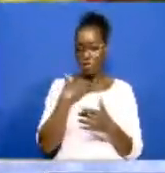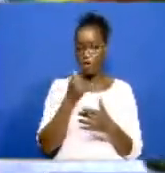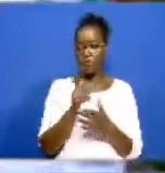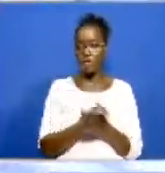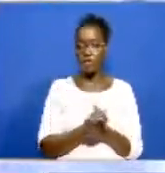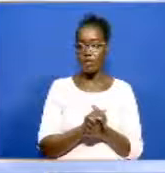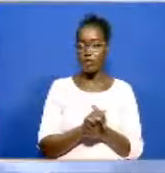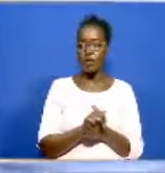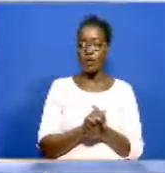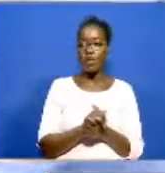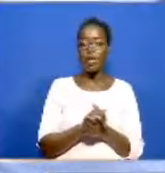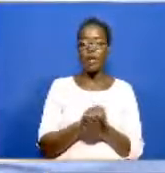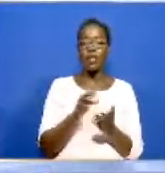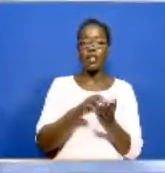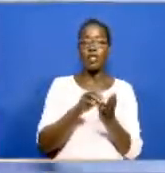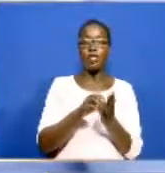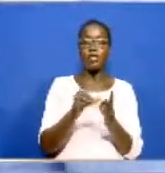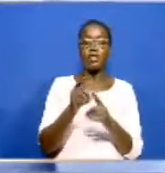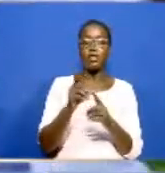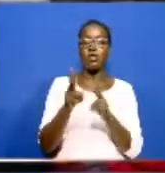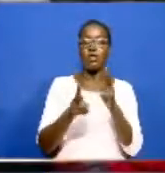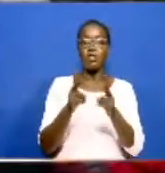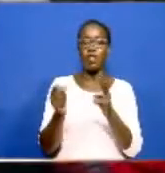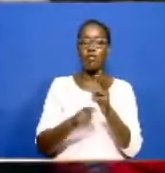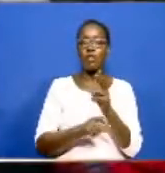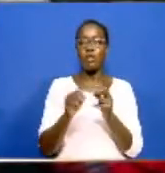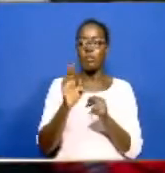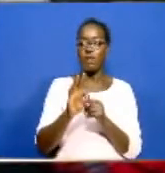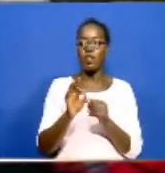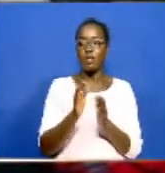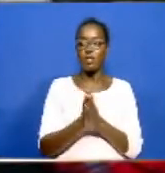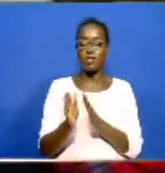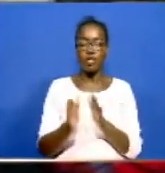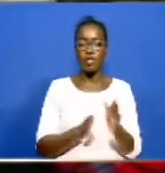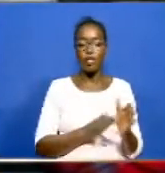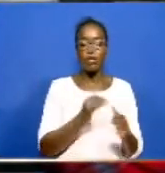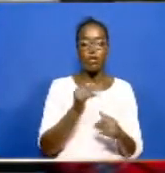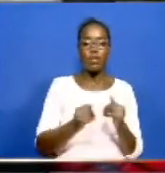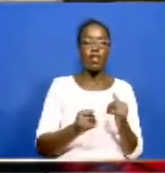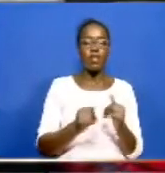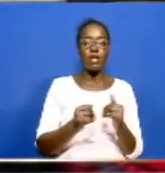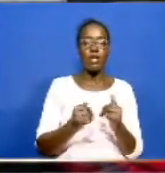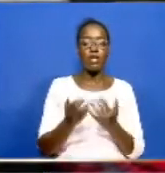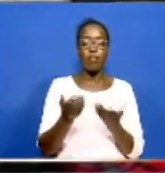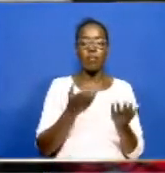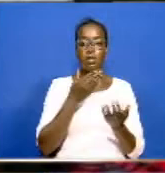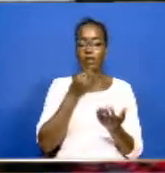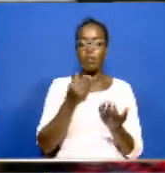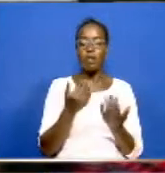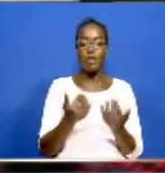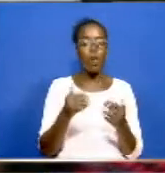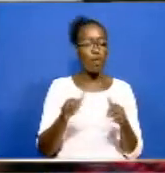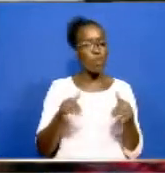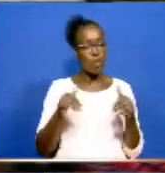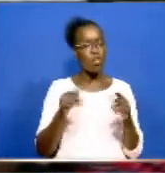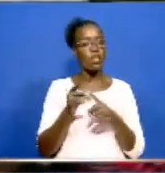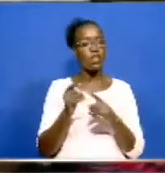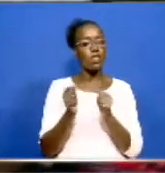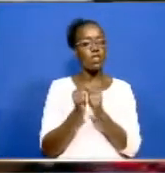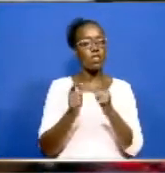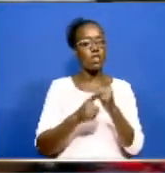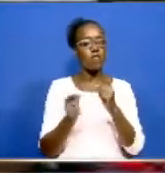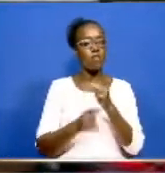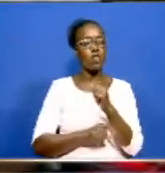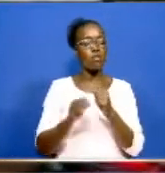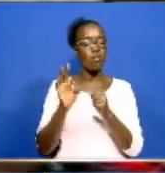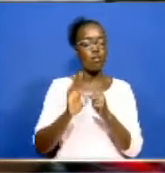will be mentioned on the 22nd of March. Finally, businessman Chris Obure will now have to wait until the 16th of March